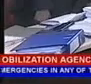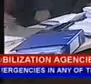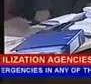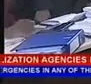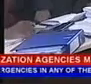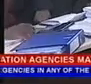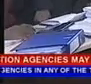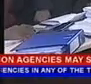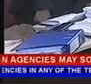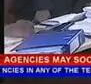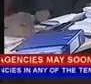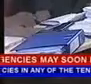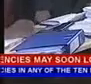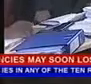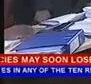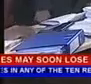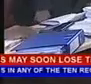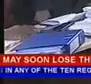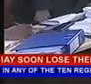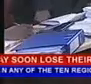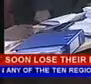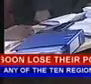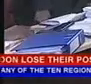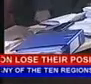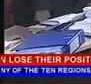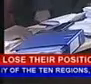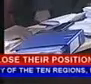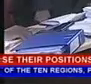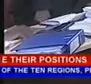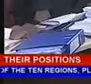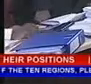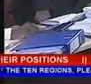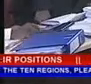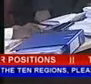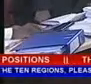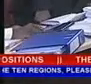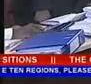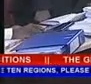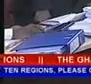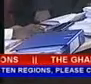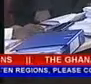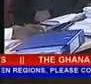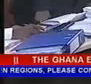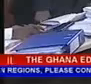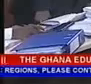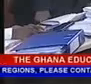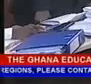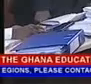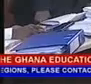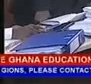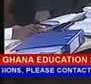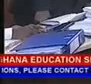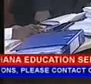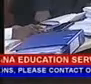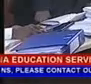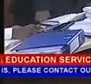Of the exhibit, they would have notified the court and notified us. They are claiming up till now that they supplied